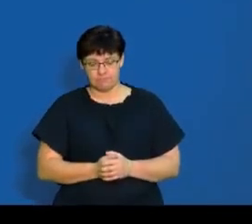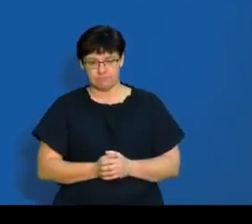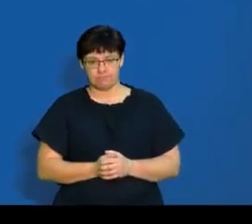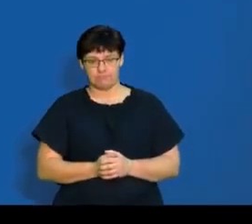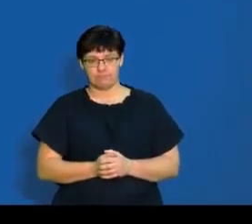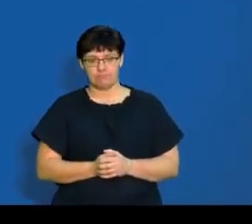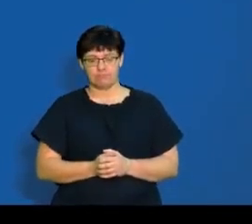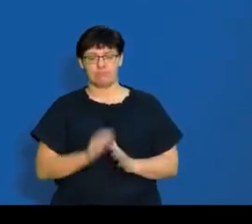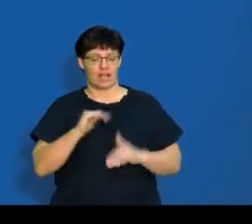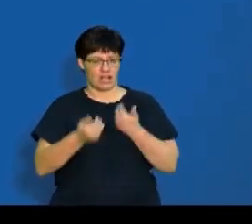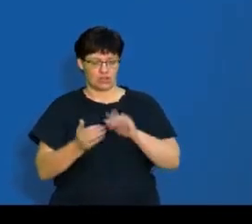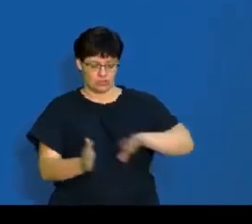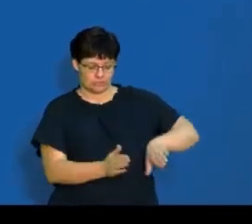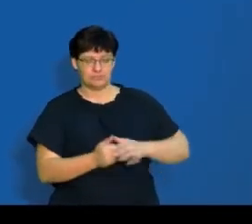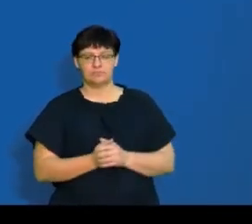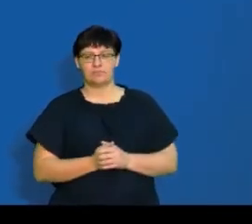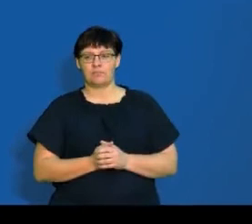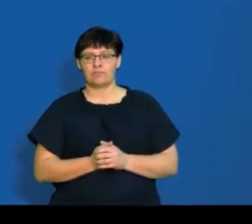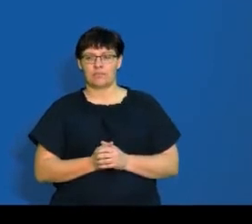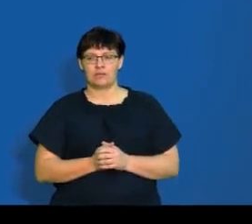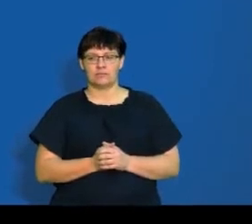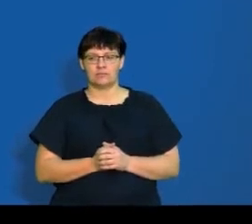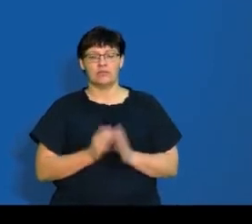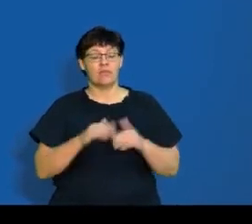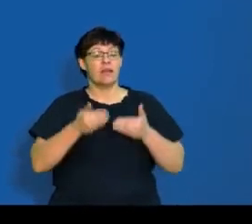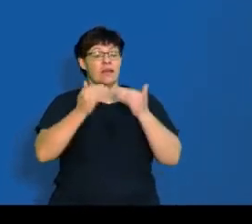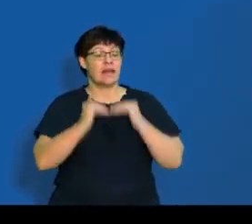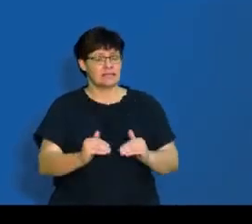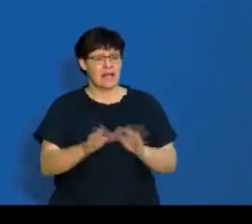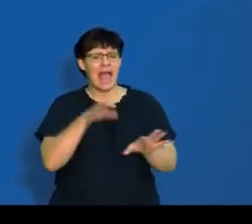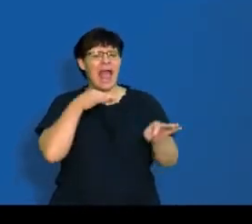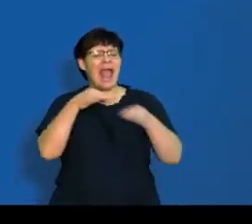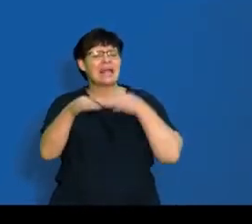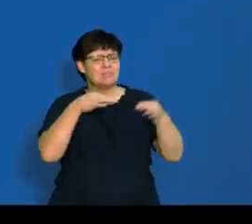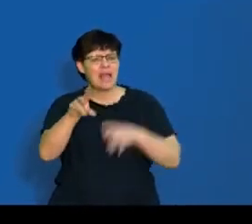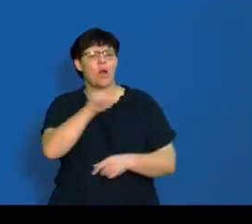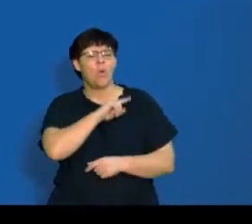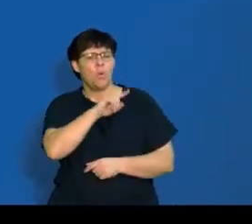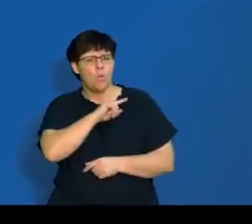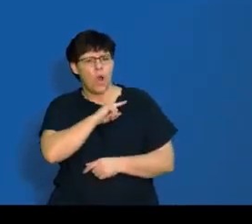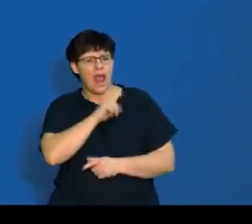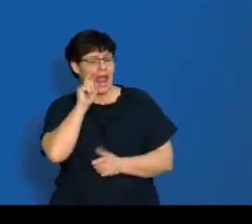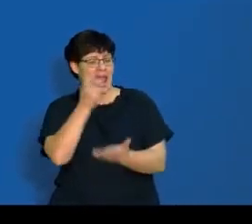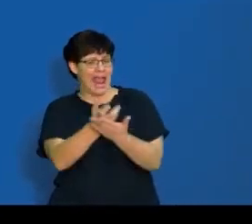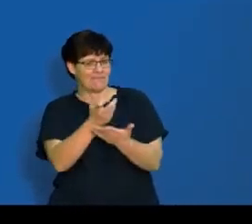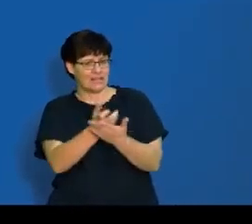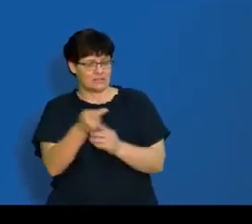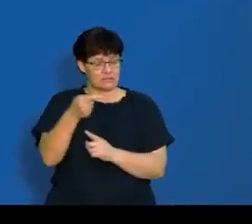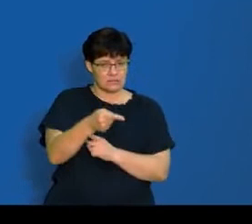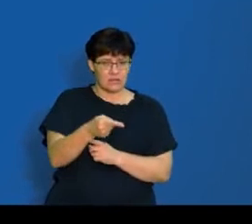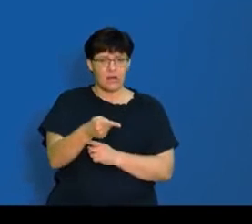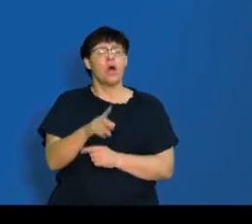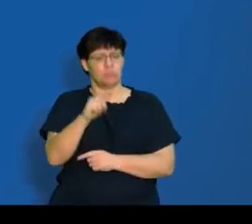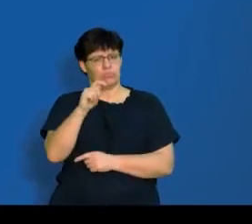Okay, let's carry on. Then the next question is, explain why you would regard the evidence in this source